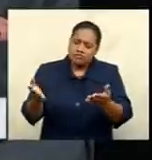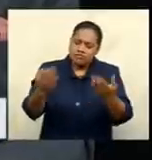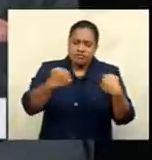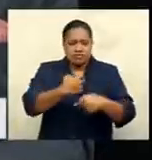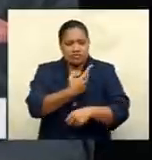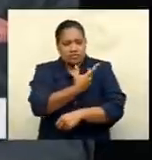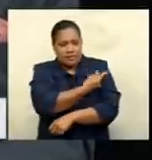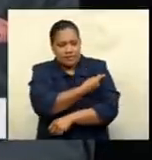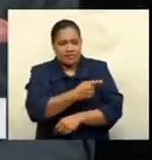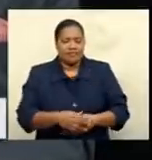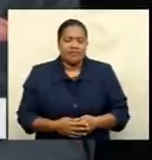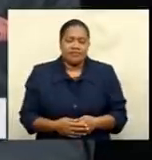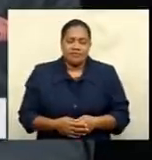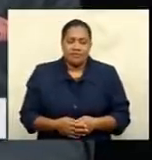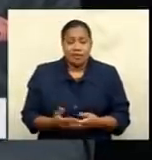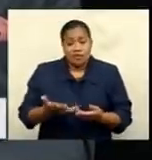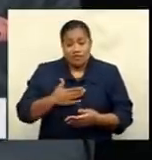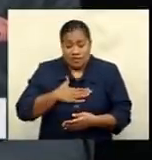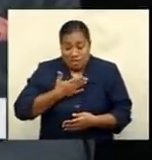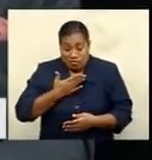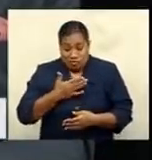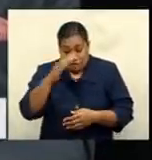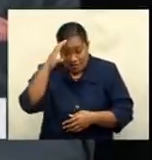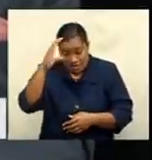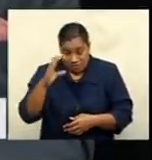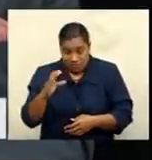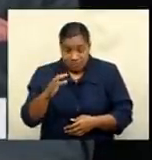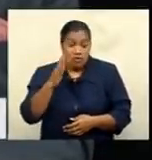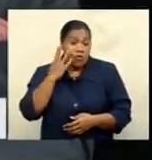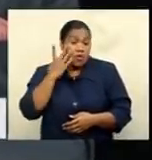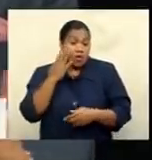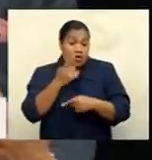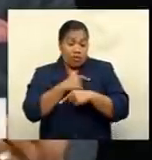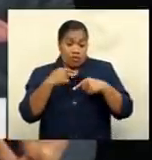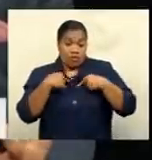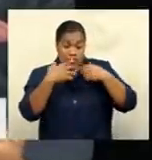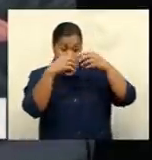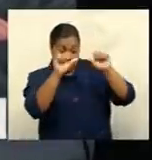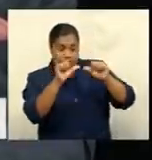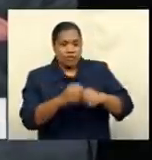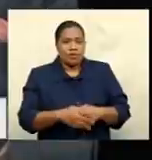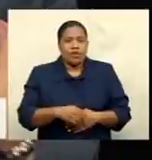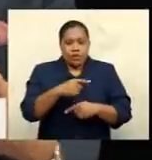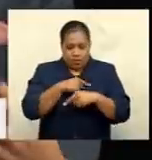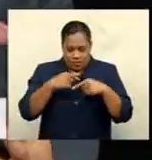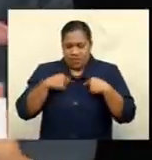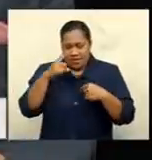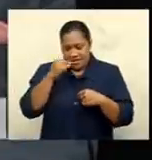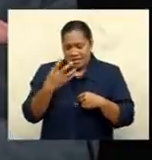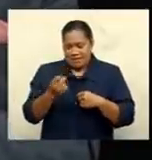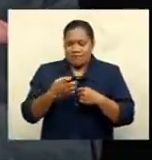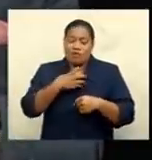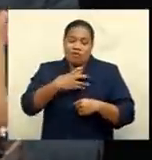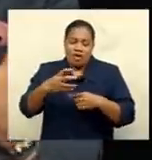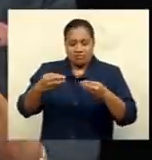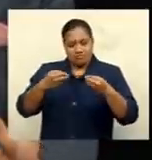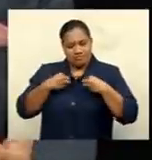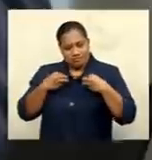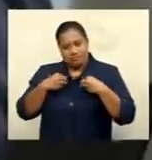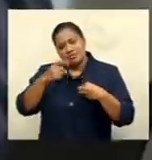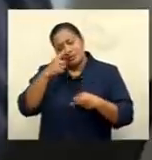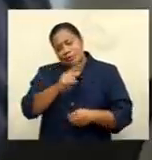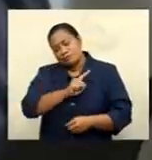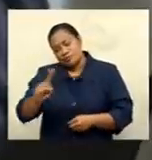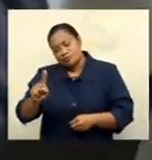of the country that once we achieve herd immunity, we can have a lot more transactions, commercial transactions, people go back to